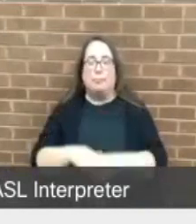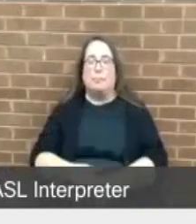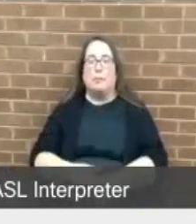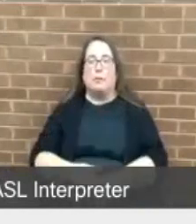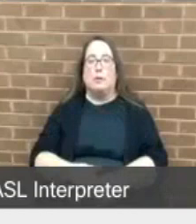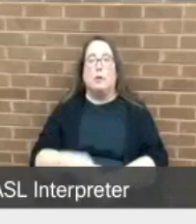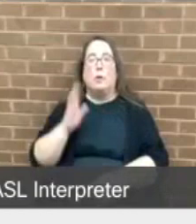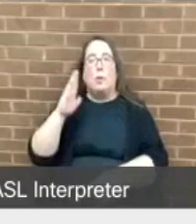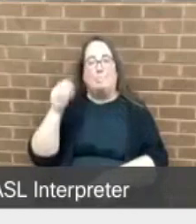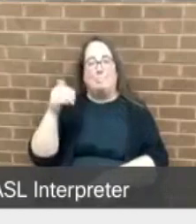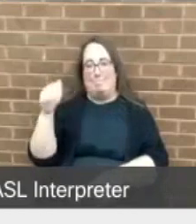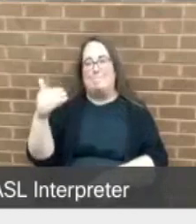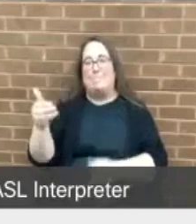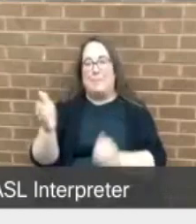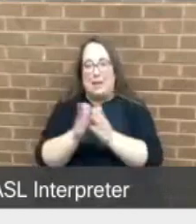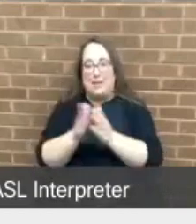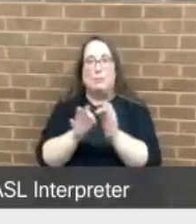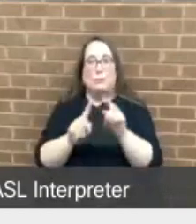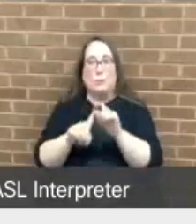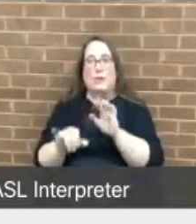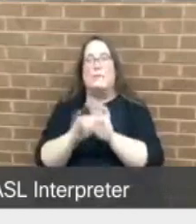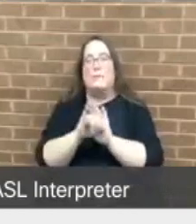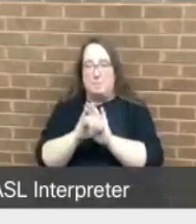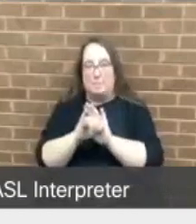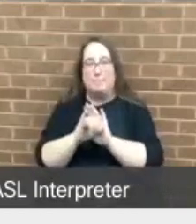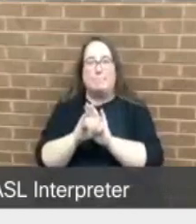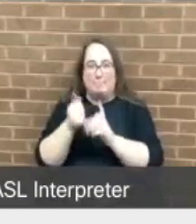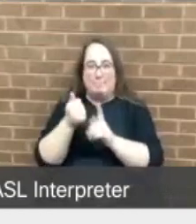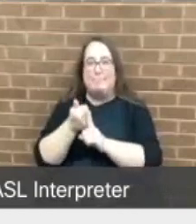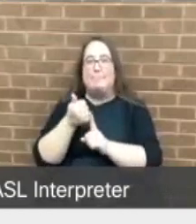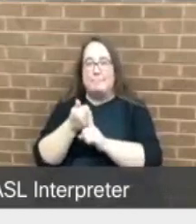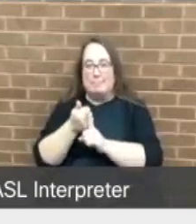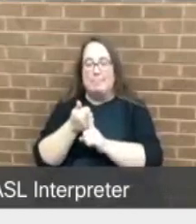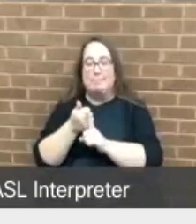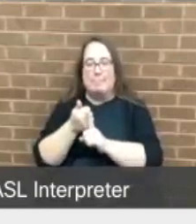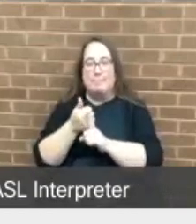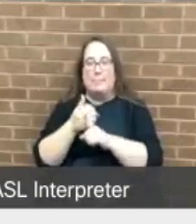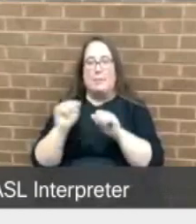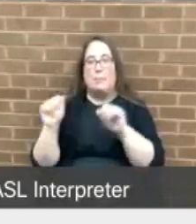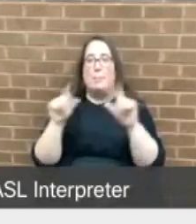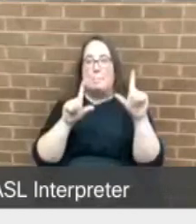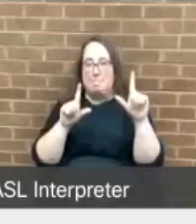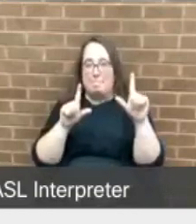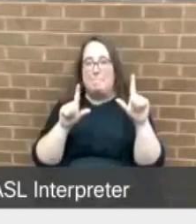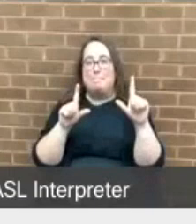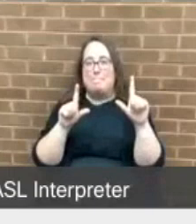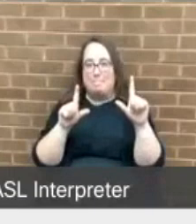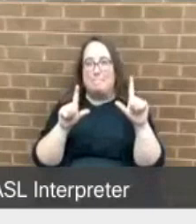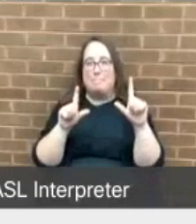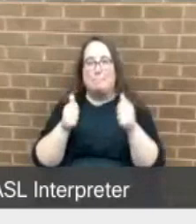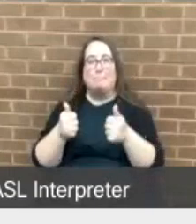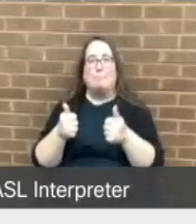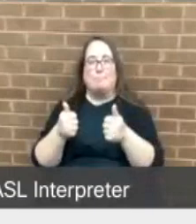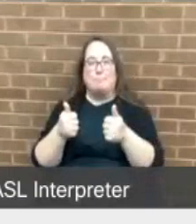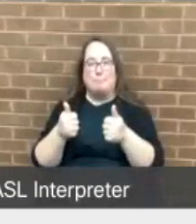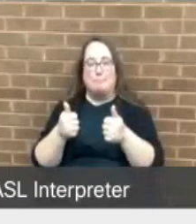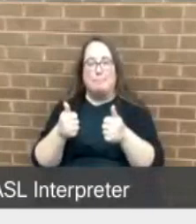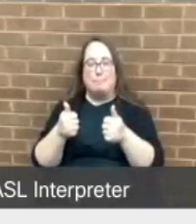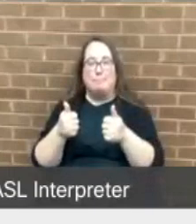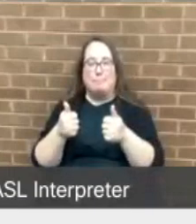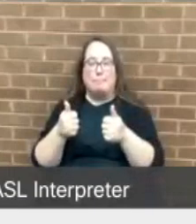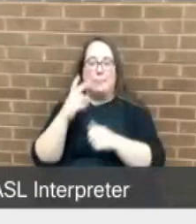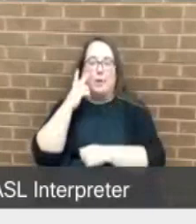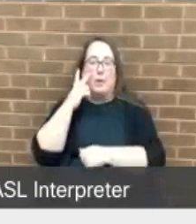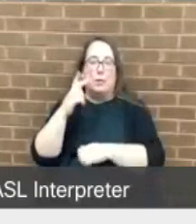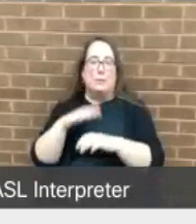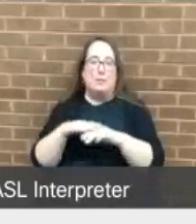ask the interpreter to identify themselves so that they can pop back up for the to be seen